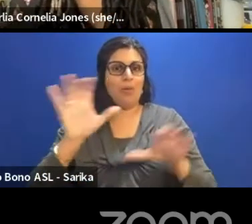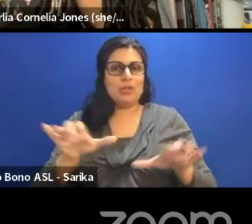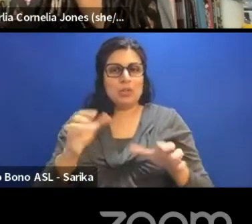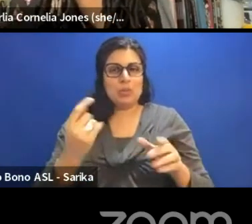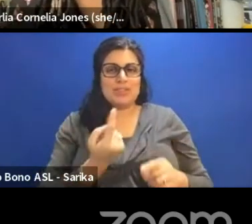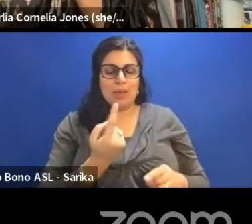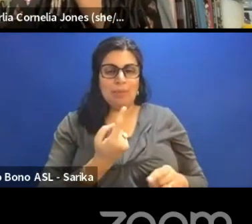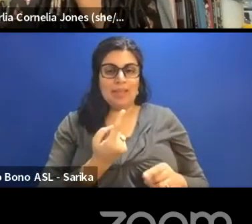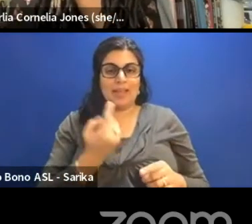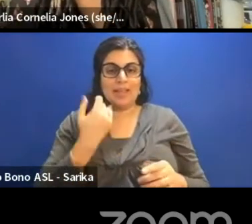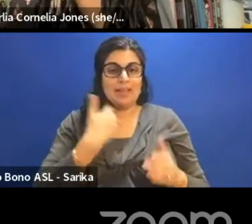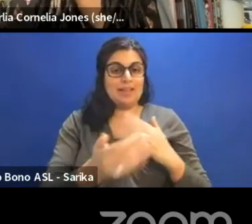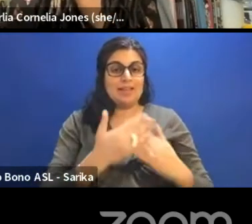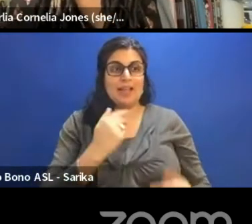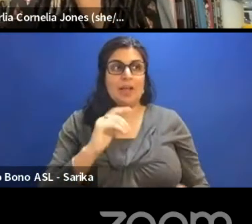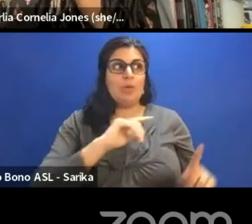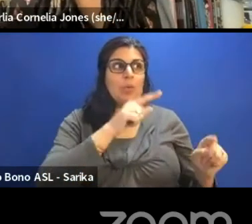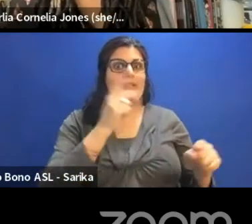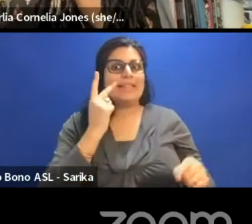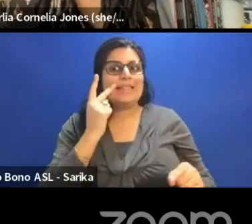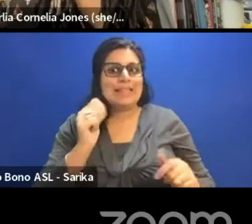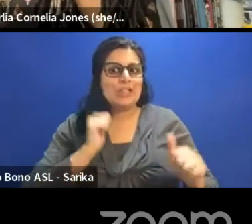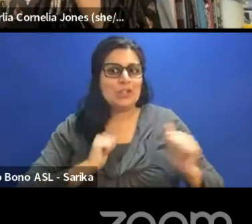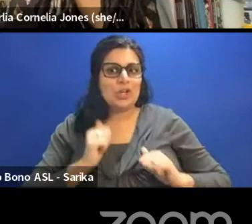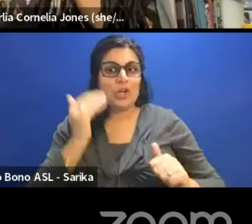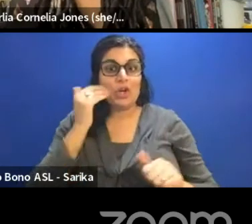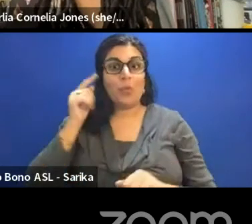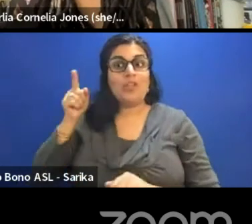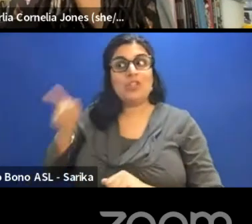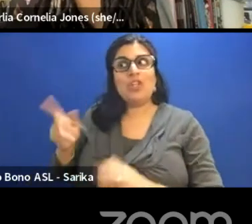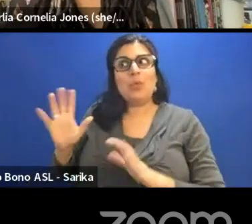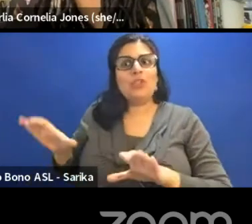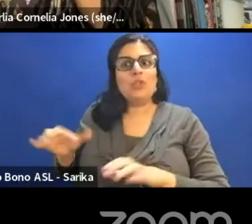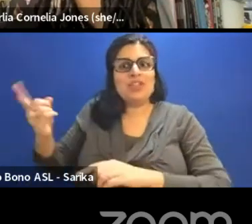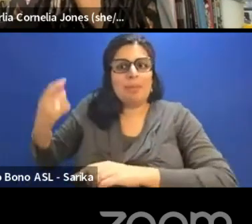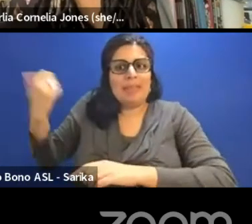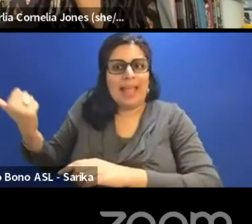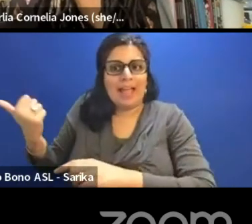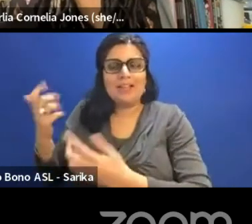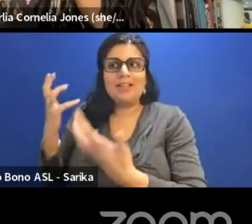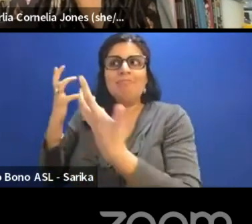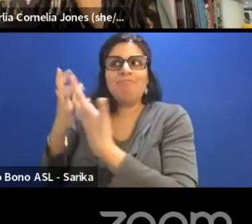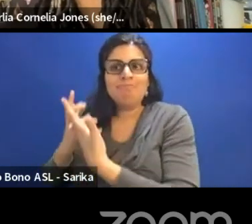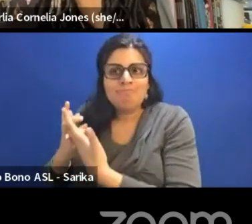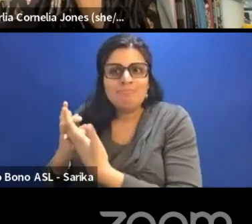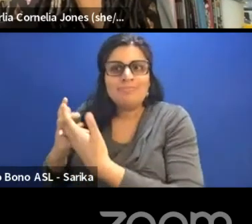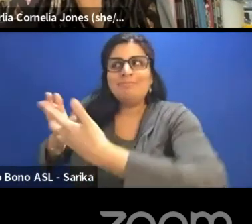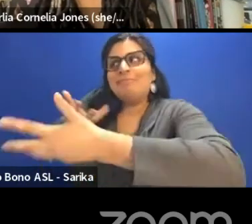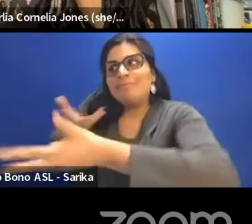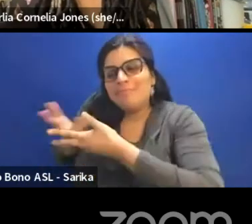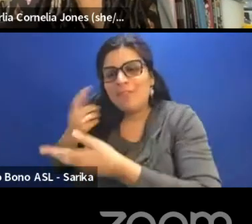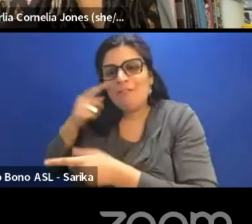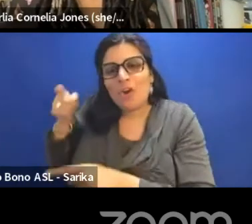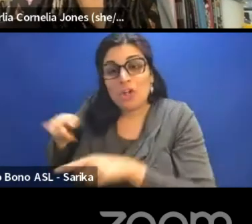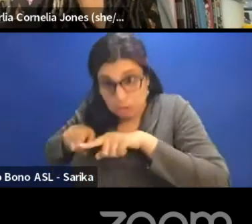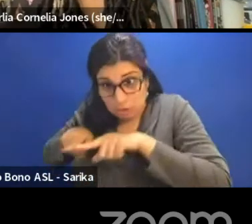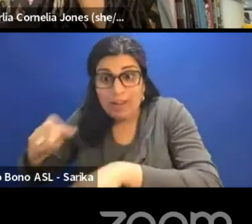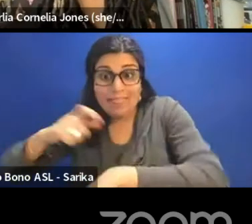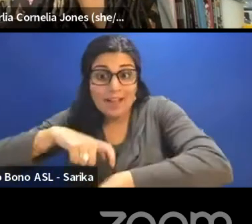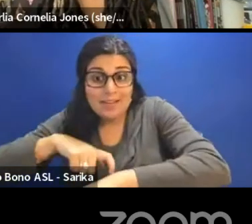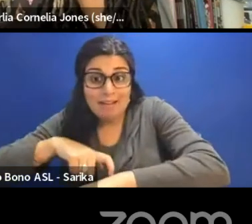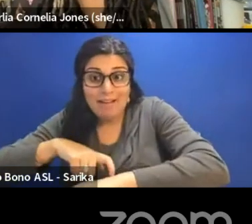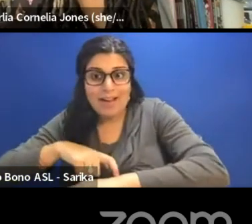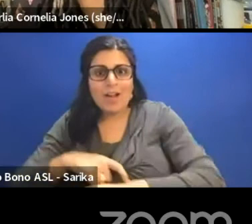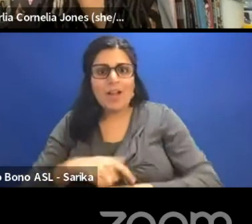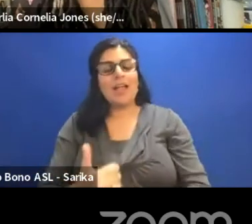so even if I'm going to see a show, knowing that she's going to be doing something that's going to be as engaging for her during that time, it